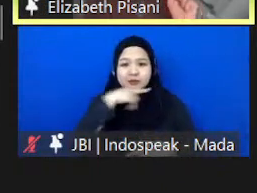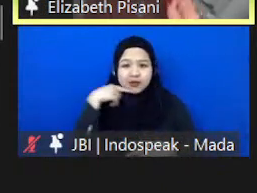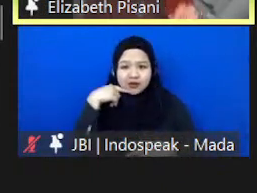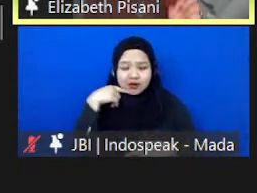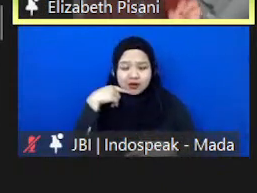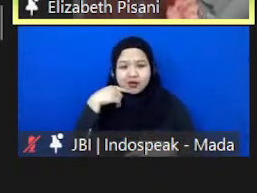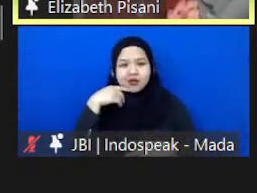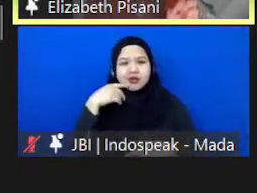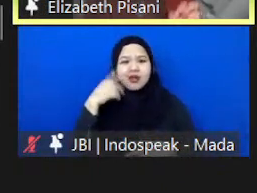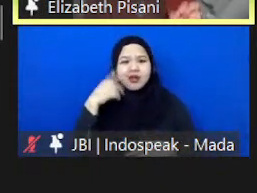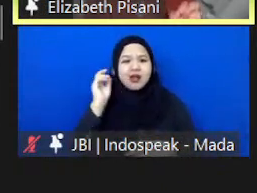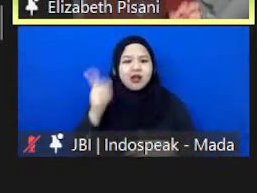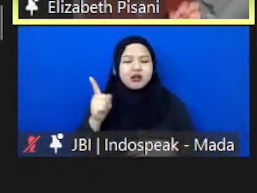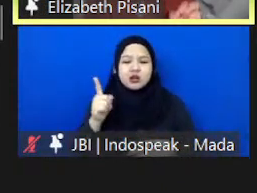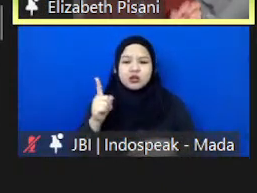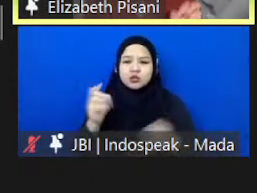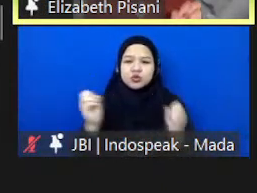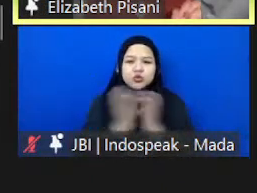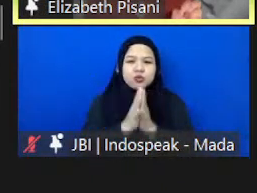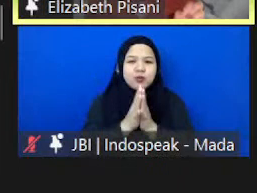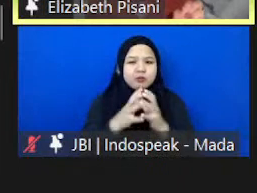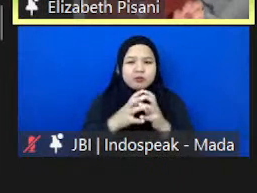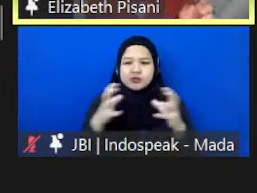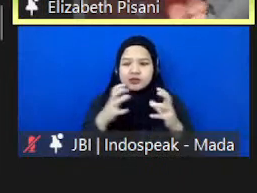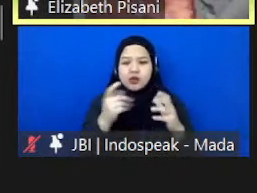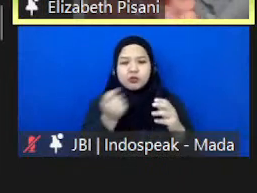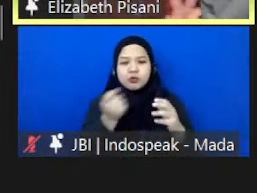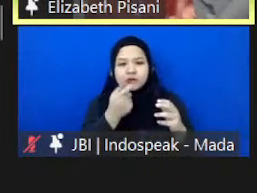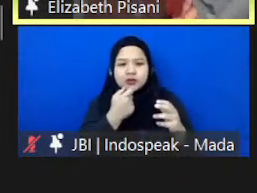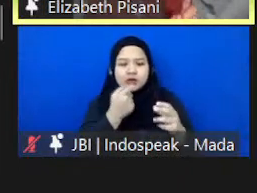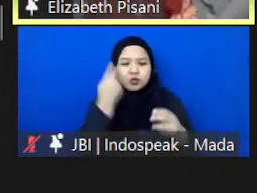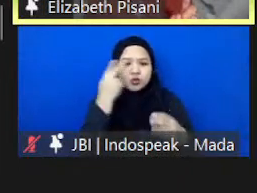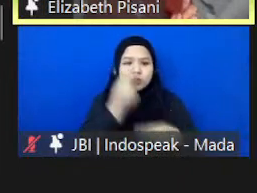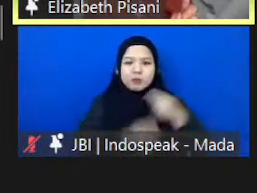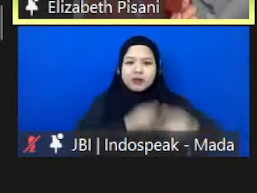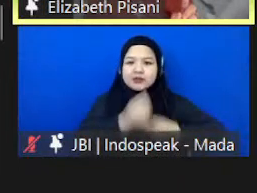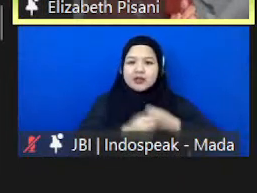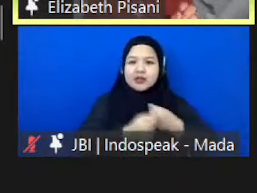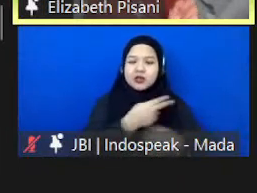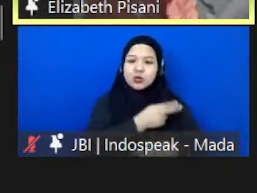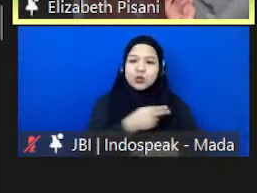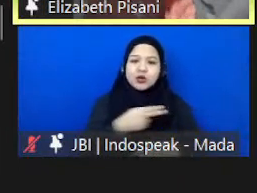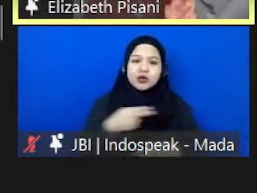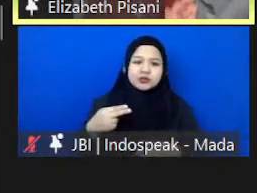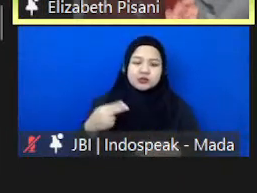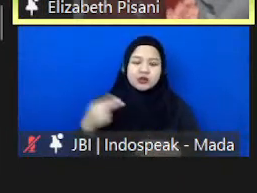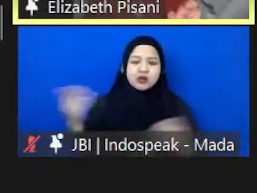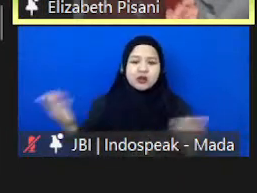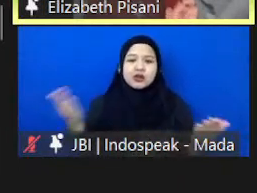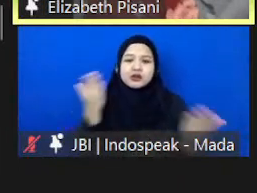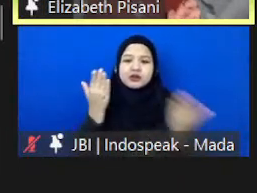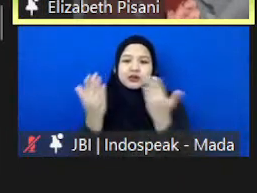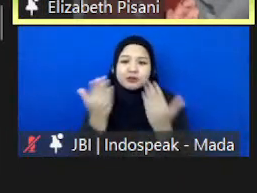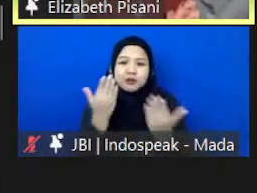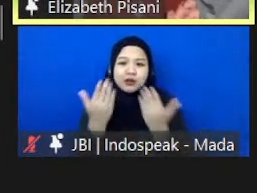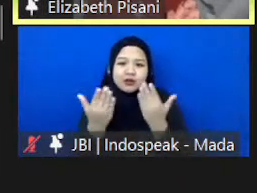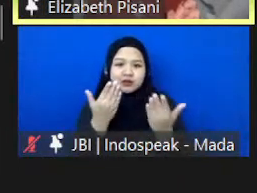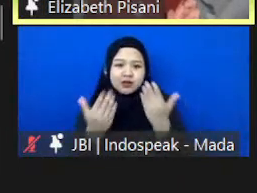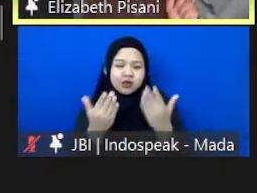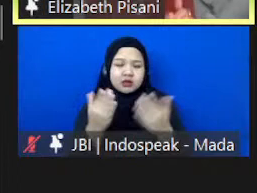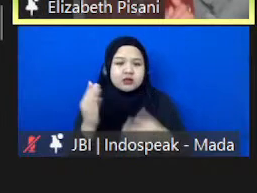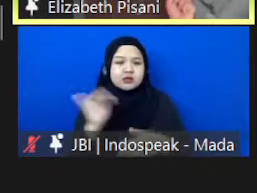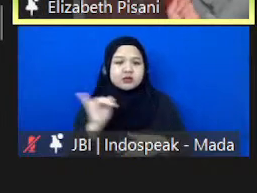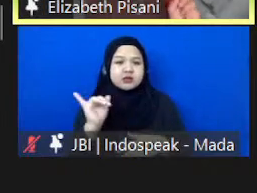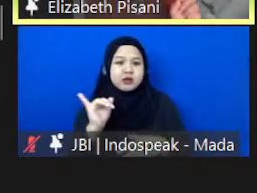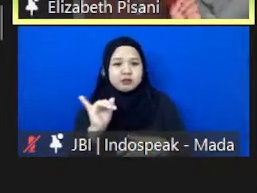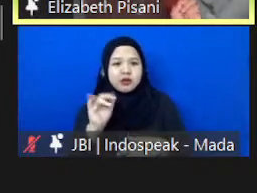a huge number of medicines in the Indonesian market for which we had comparisons are less than a third of the Thai price.